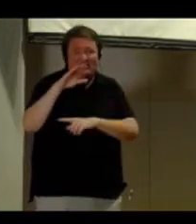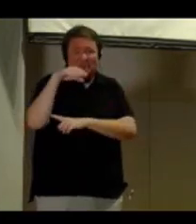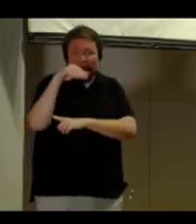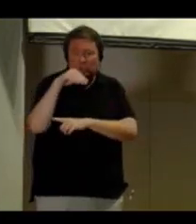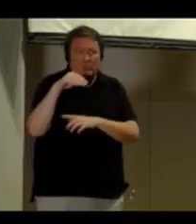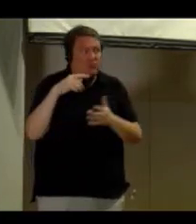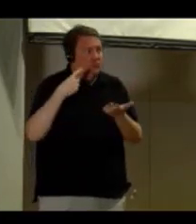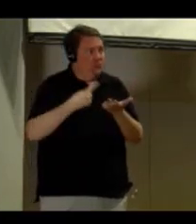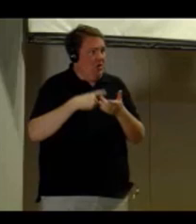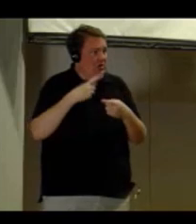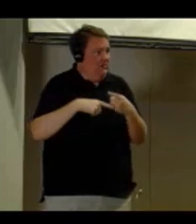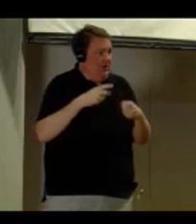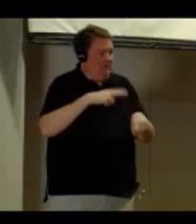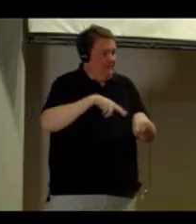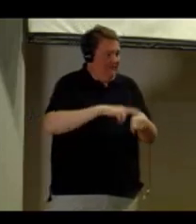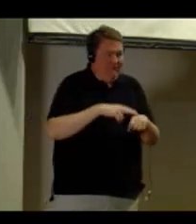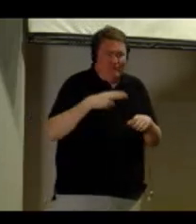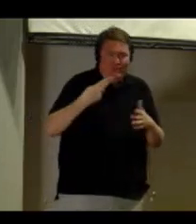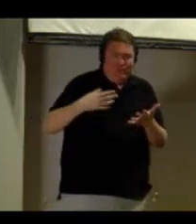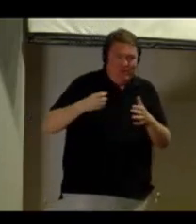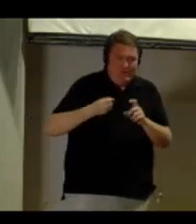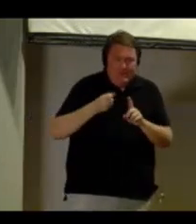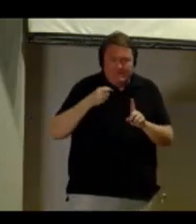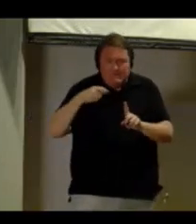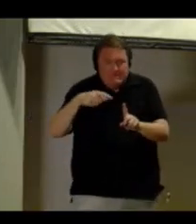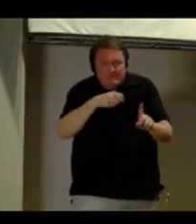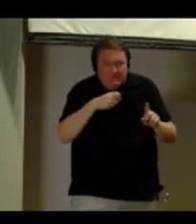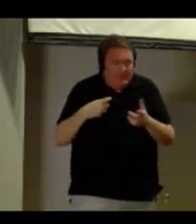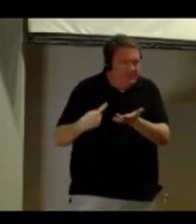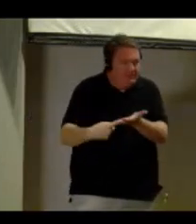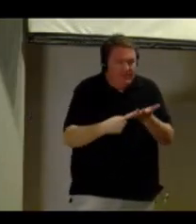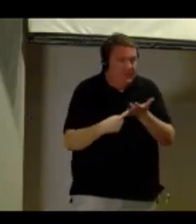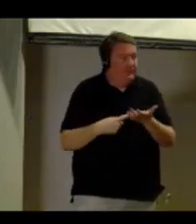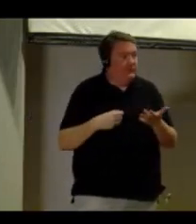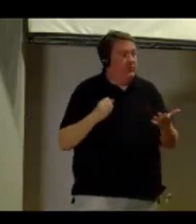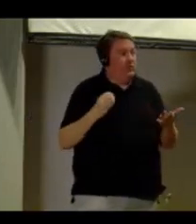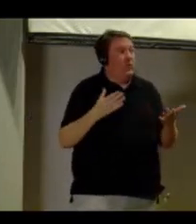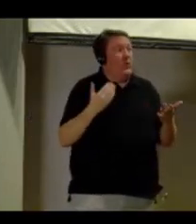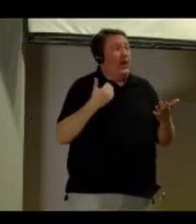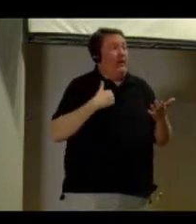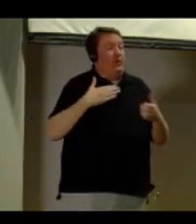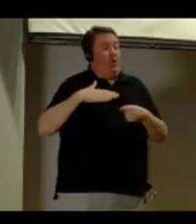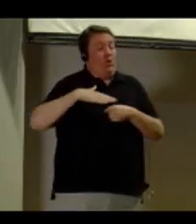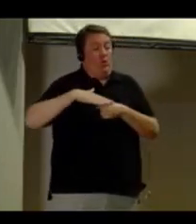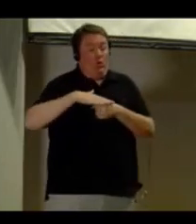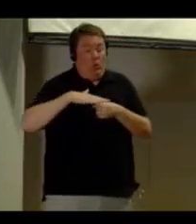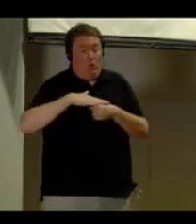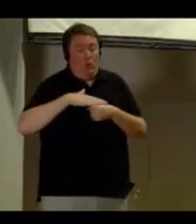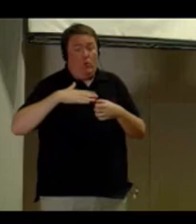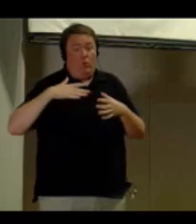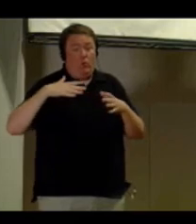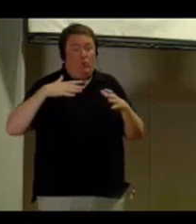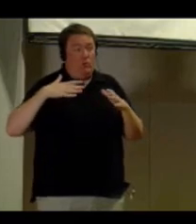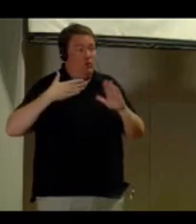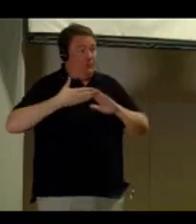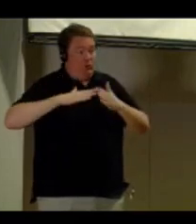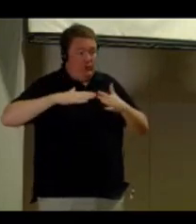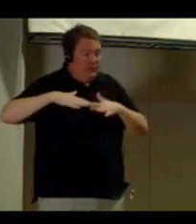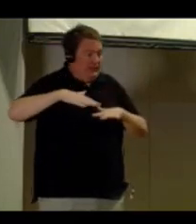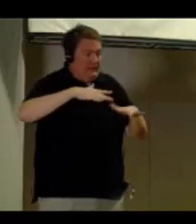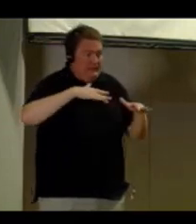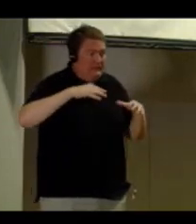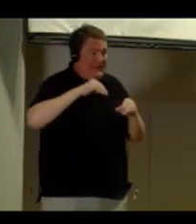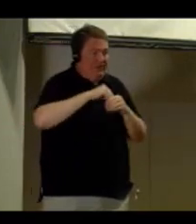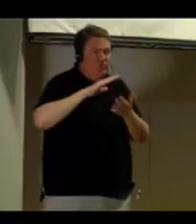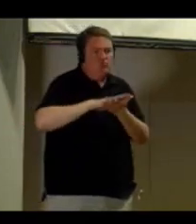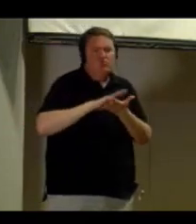history. Now, what we're trying to do is to get the local communities, particularly through the schools, to tell us what they would like to do with